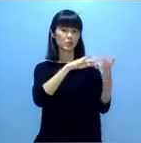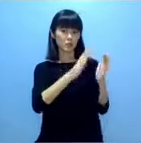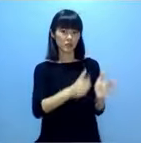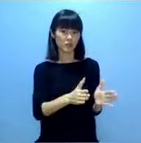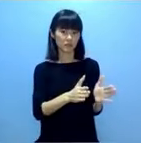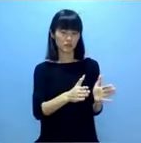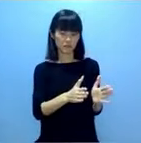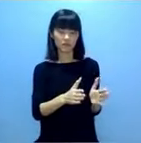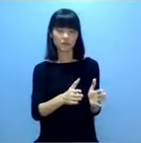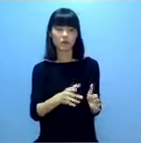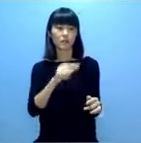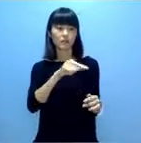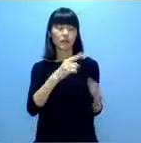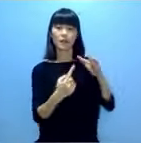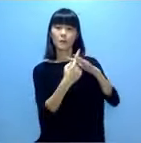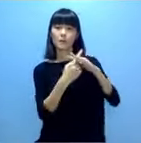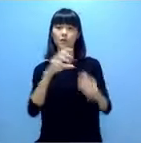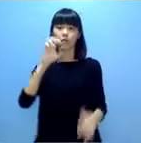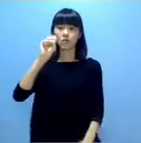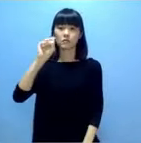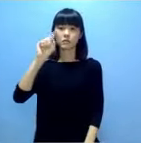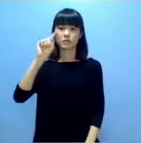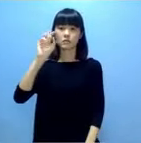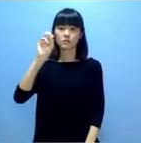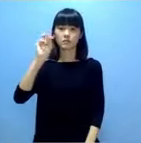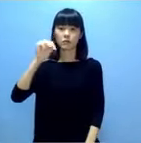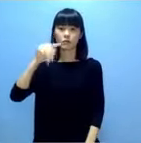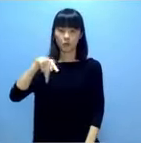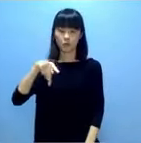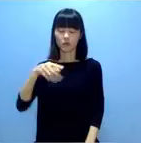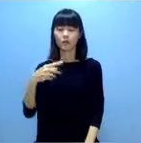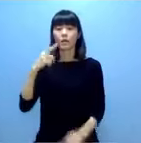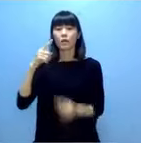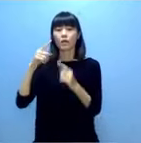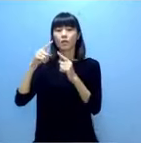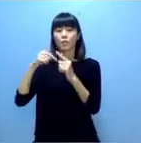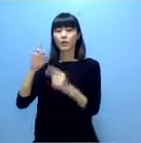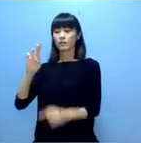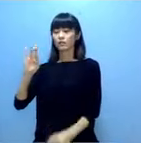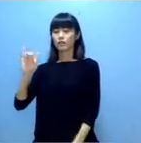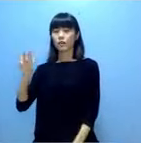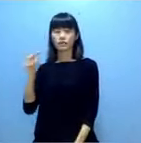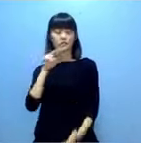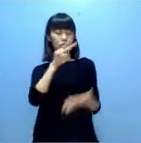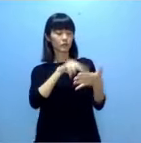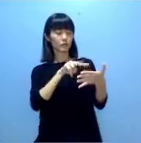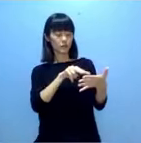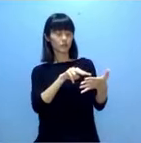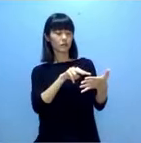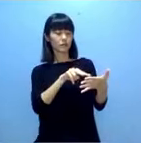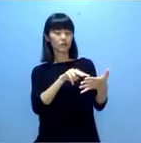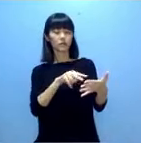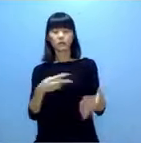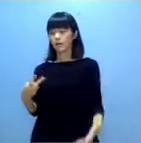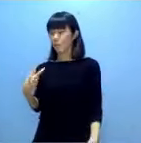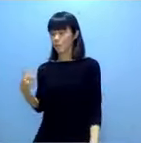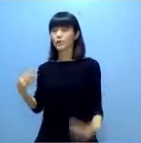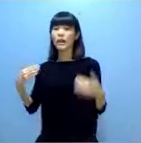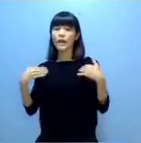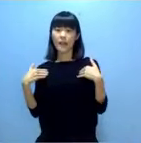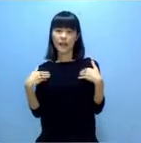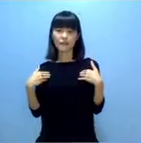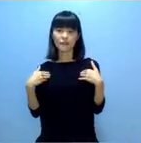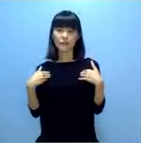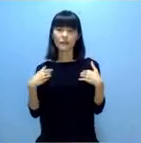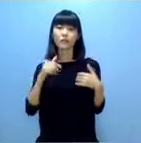saw that, he just felt, you know, something is very wrong. And both of us have siblings with disabilities.